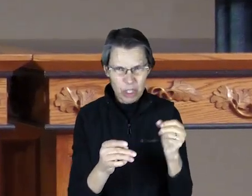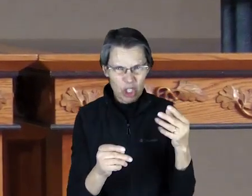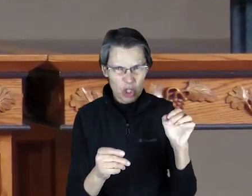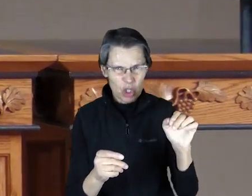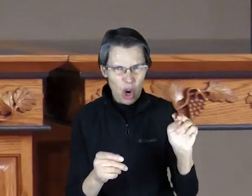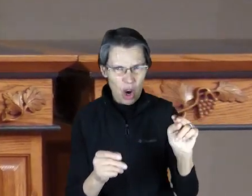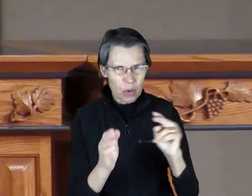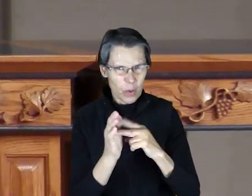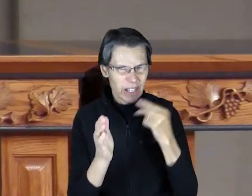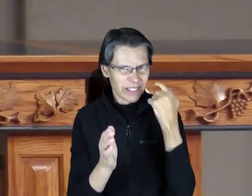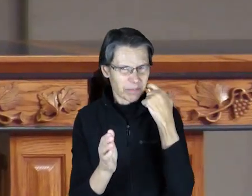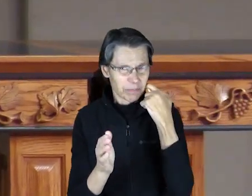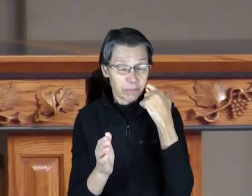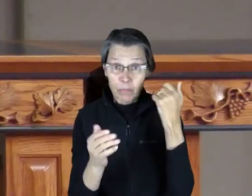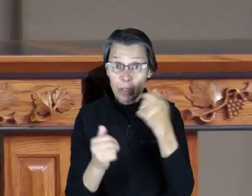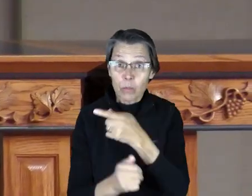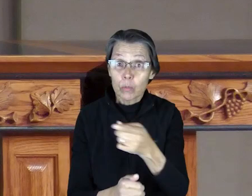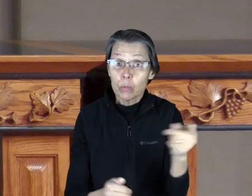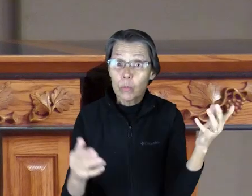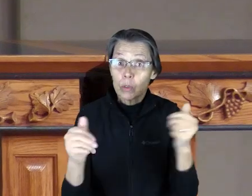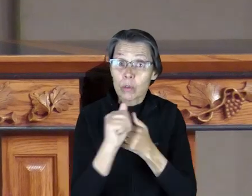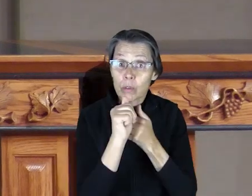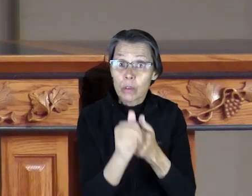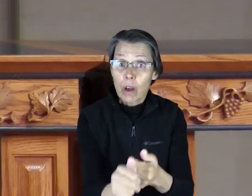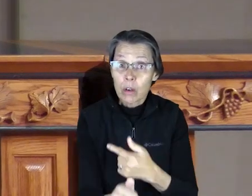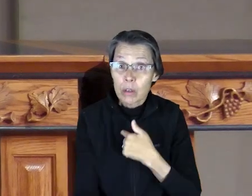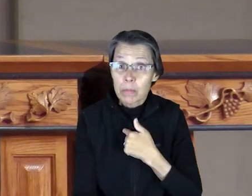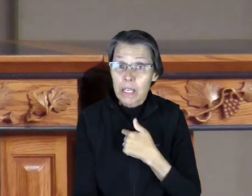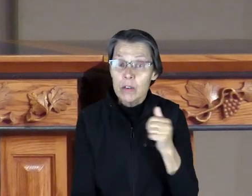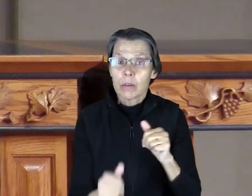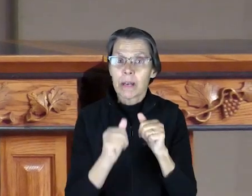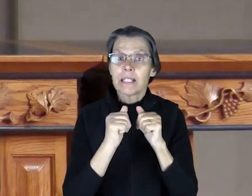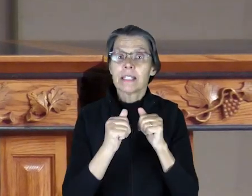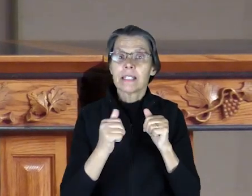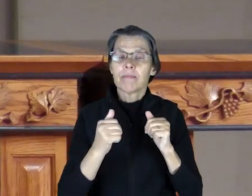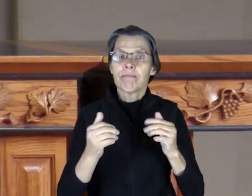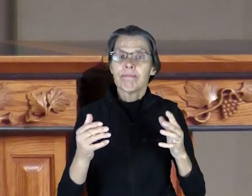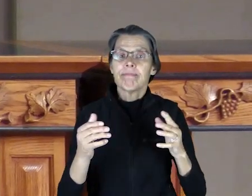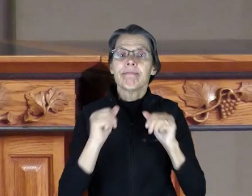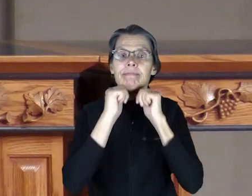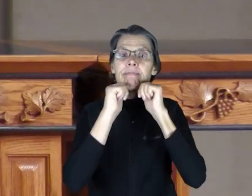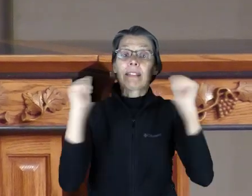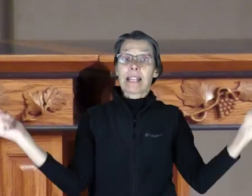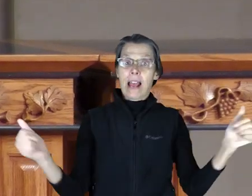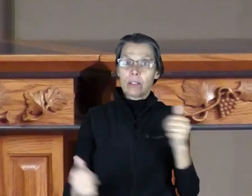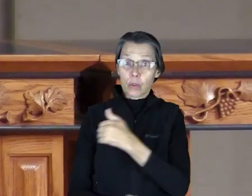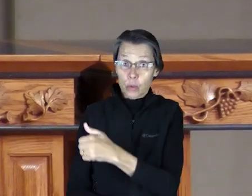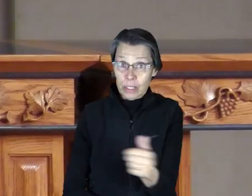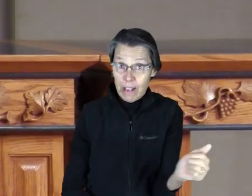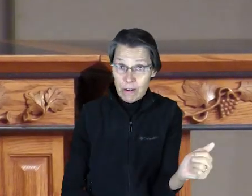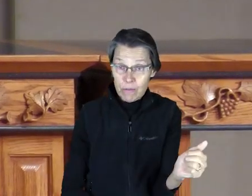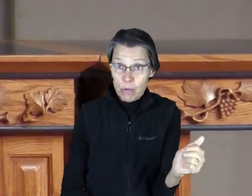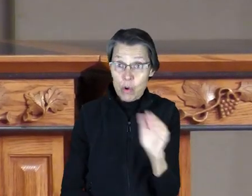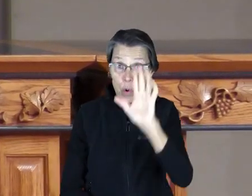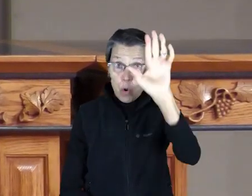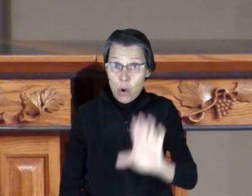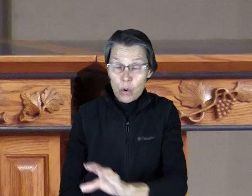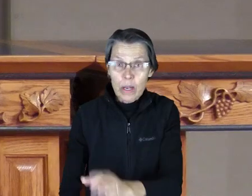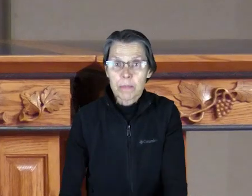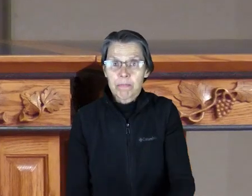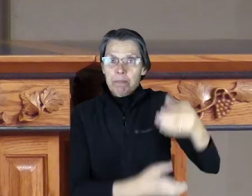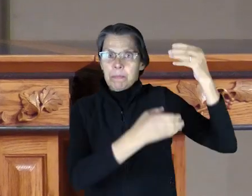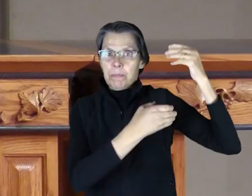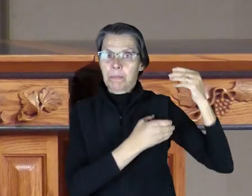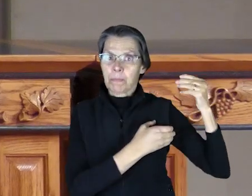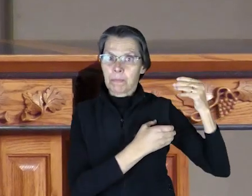me, they must deny themselves, take up their cross and follow. For whoever wants to save their lives will